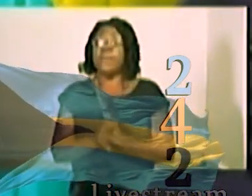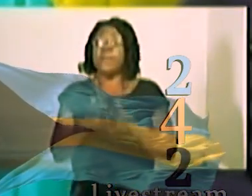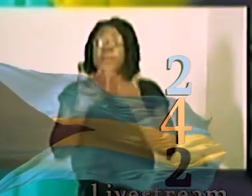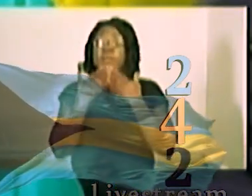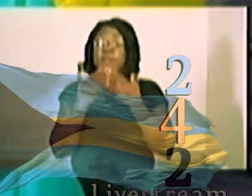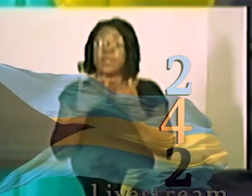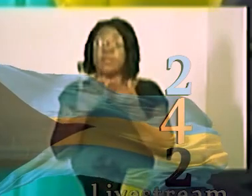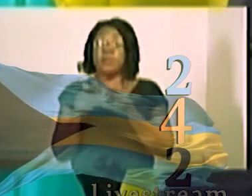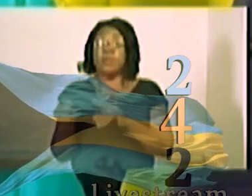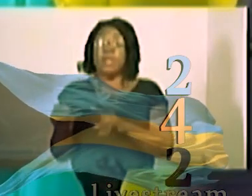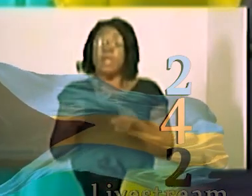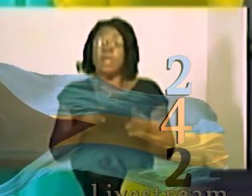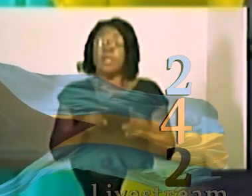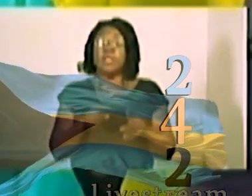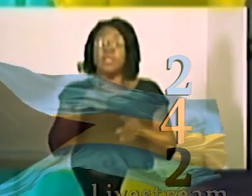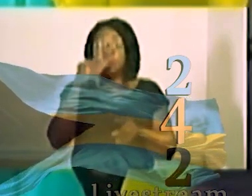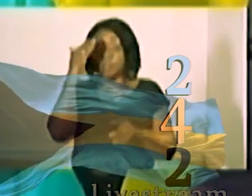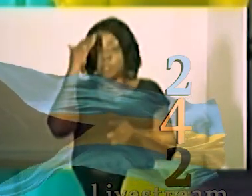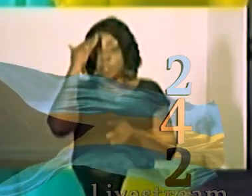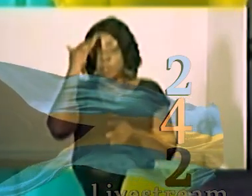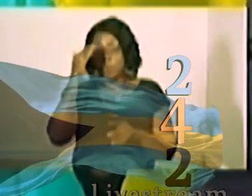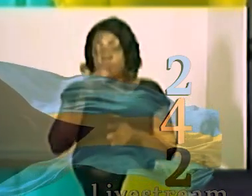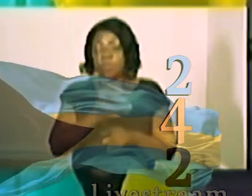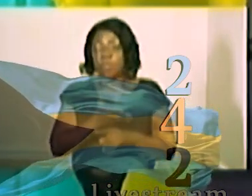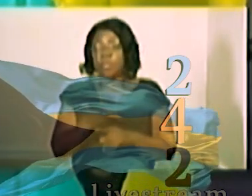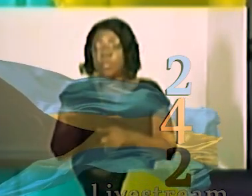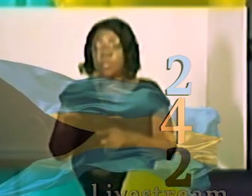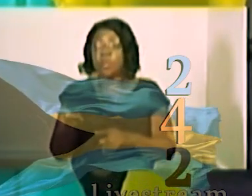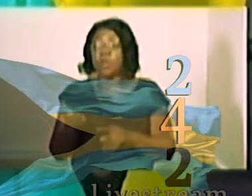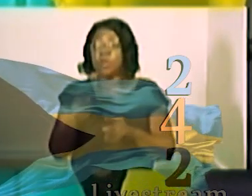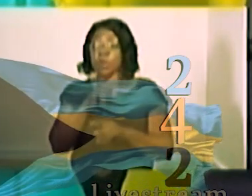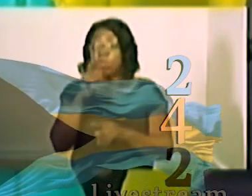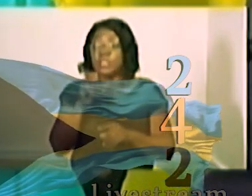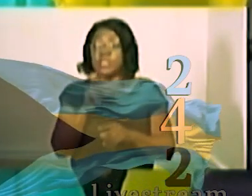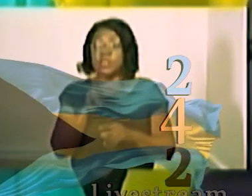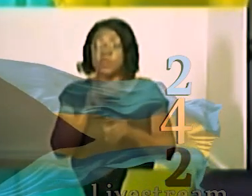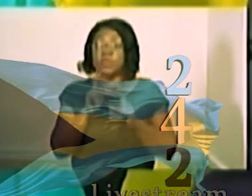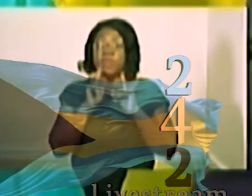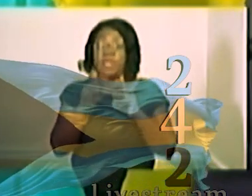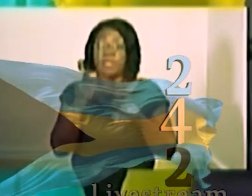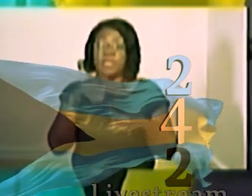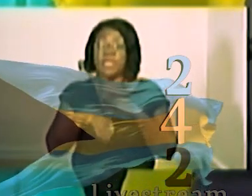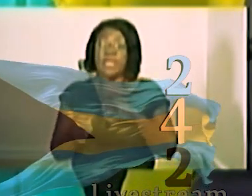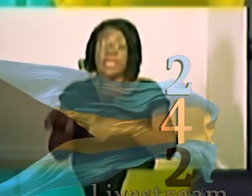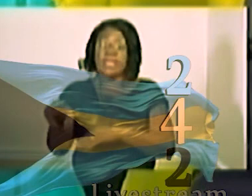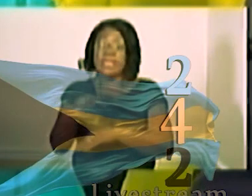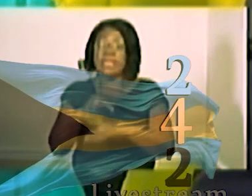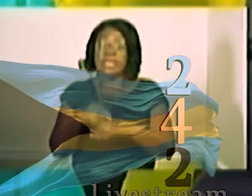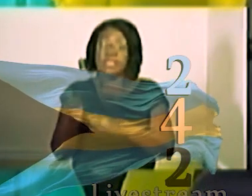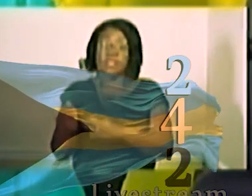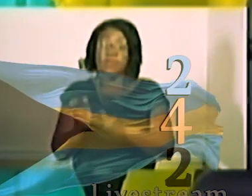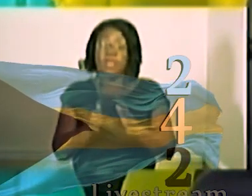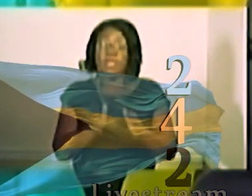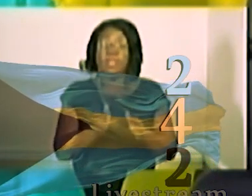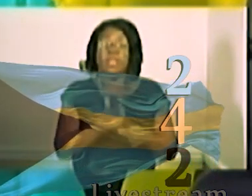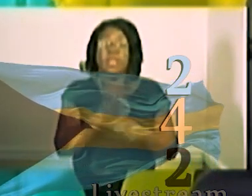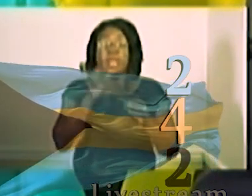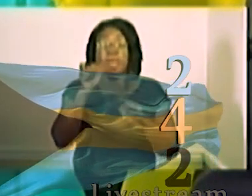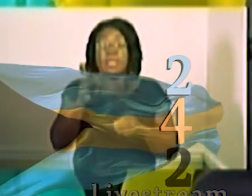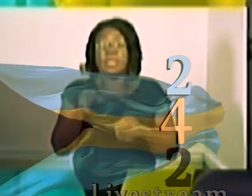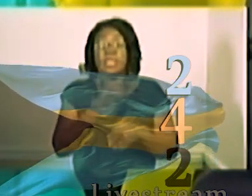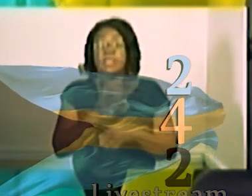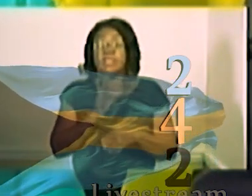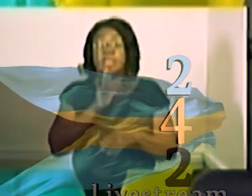Thank you. As you know, your question will be addressed in the national plan. And yes, they are looking at what